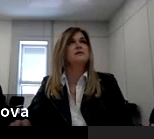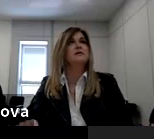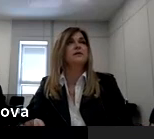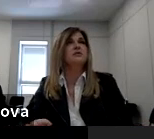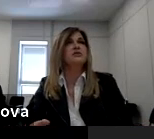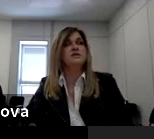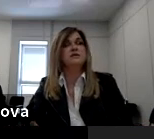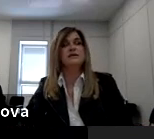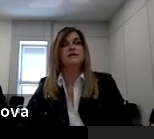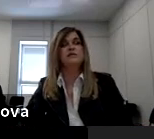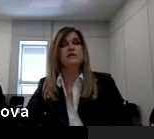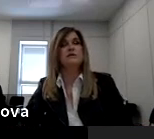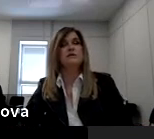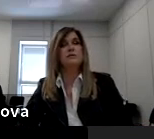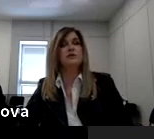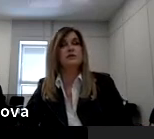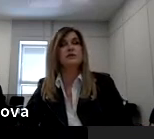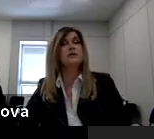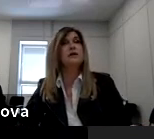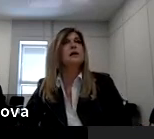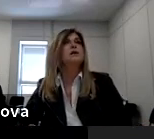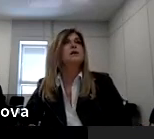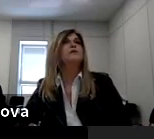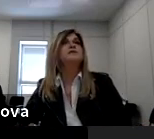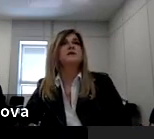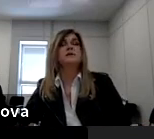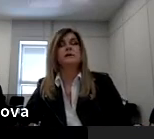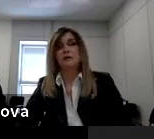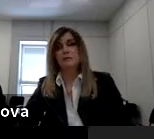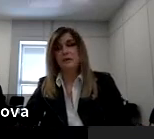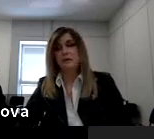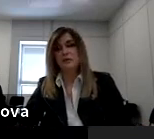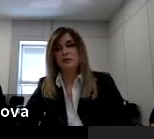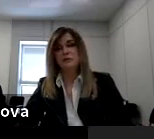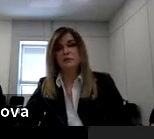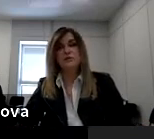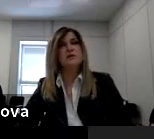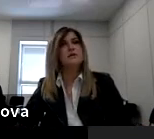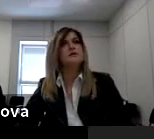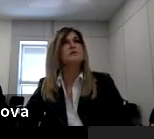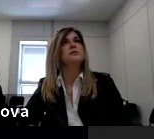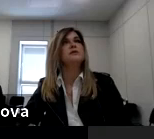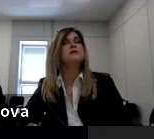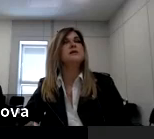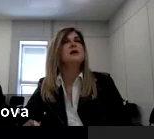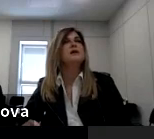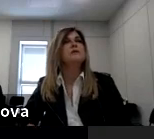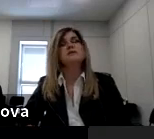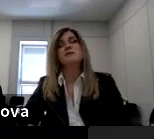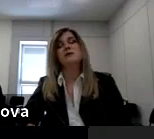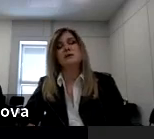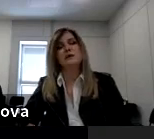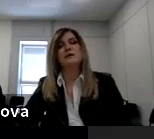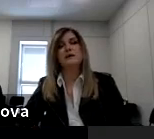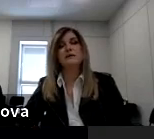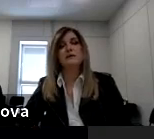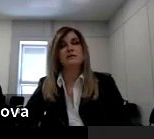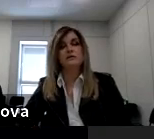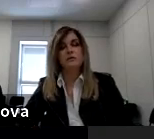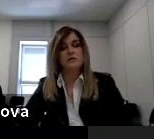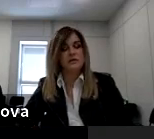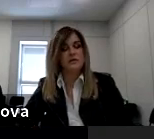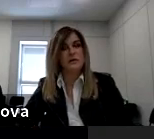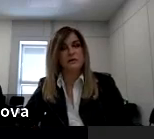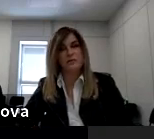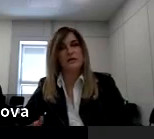Again, I will just tell that overview will be short. We will speak about application of each series of products. We will speak about lighting effect,